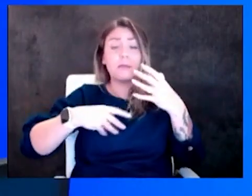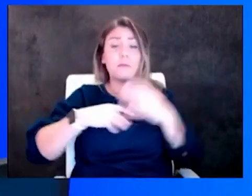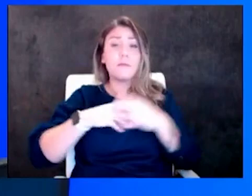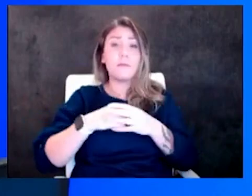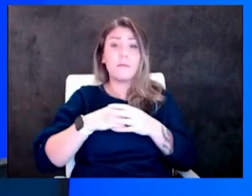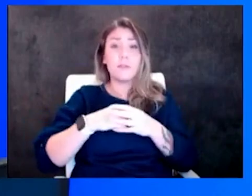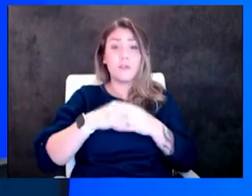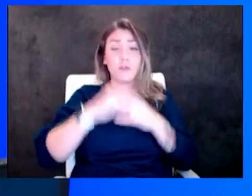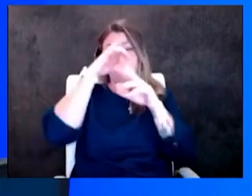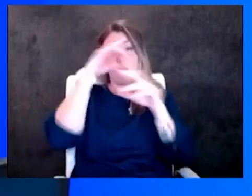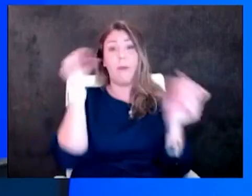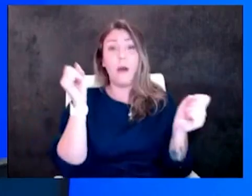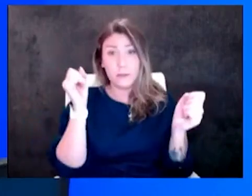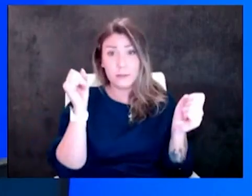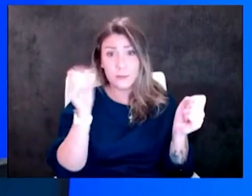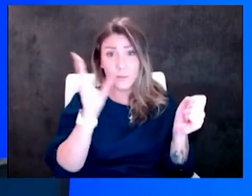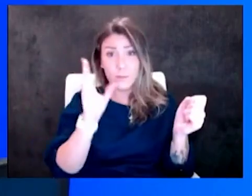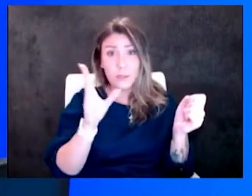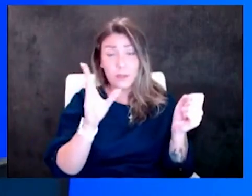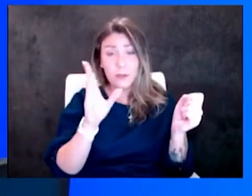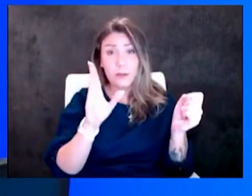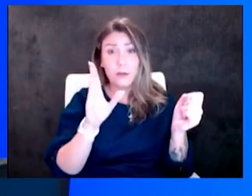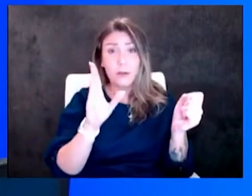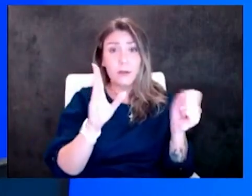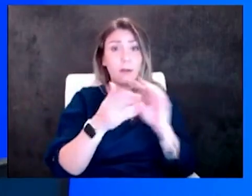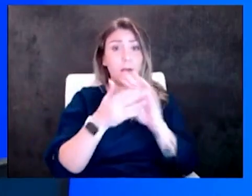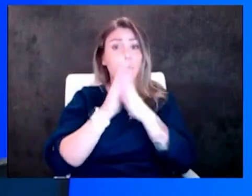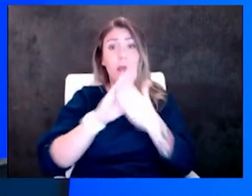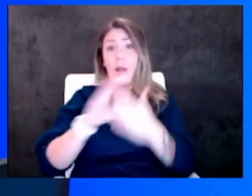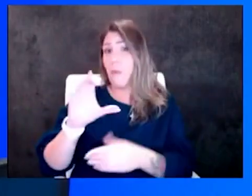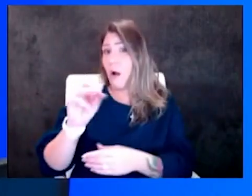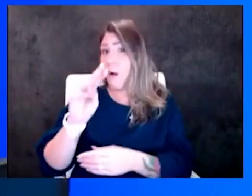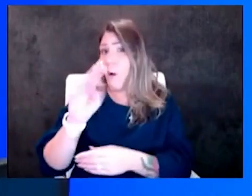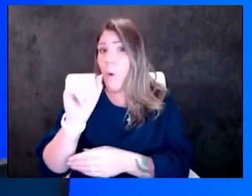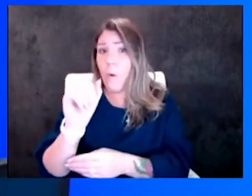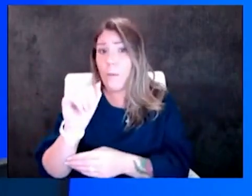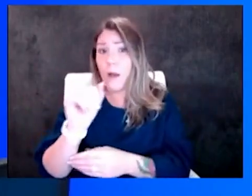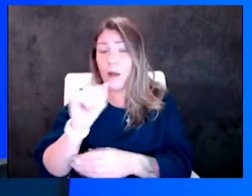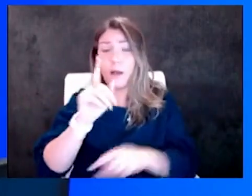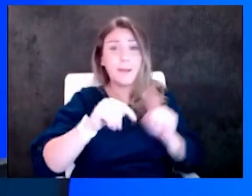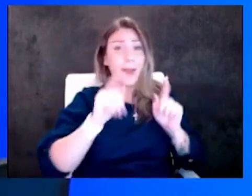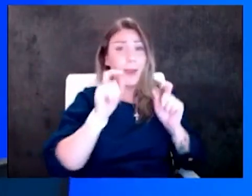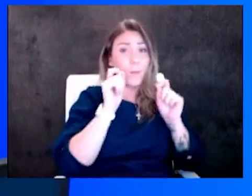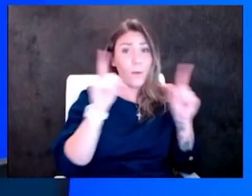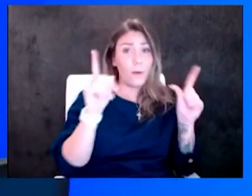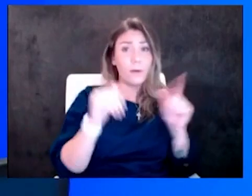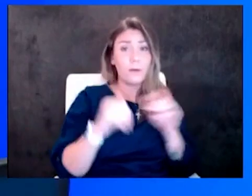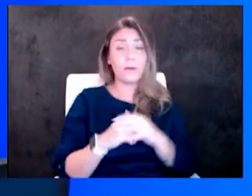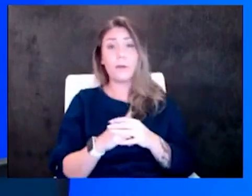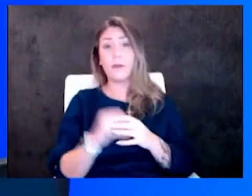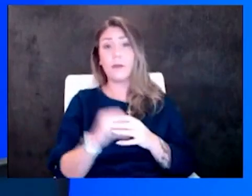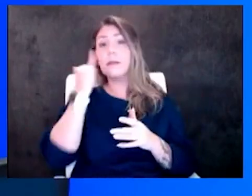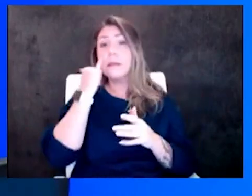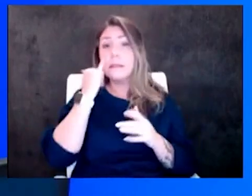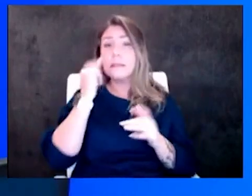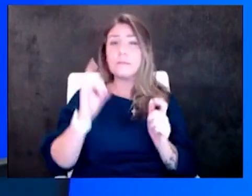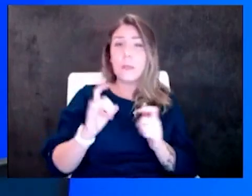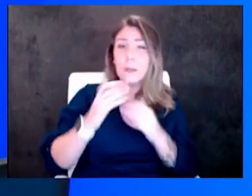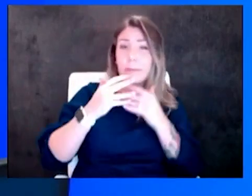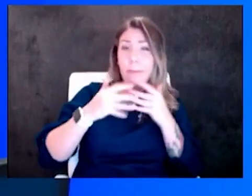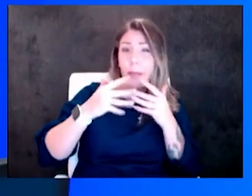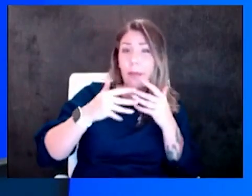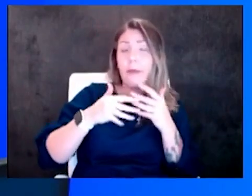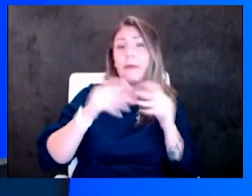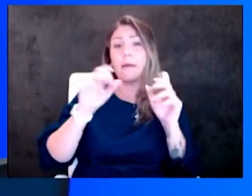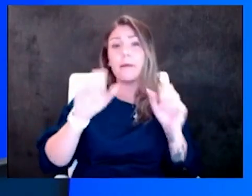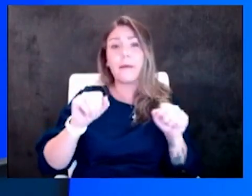consciousness, fall into a coma, and not be able to awaken from that. If it's a small amount of blood, you can make it to a